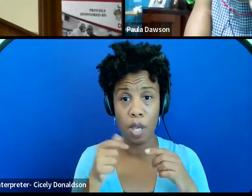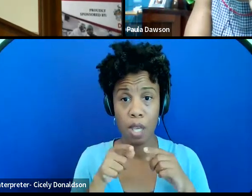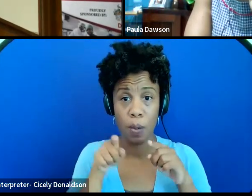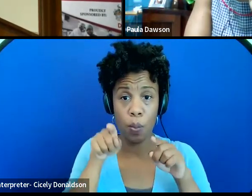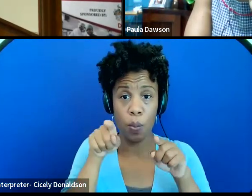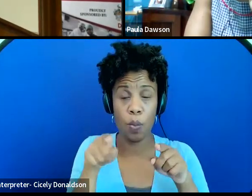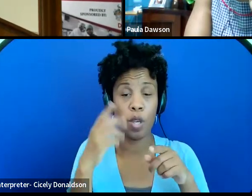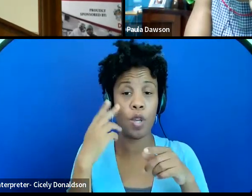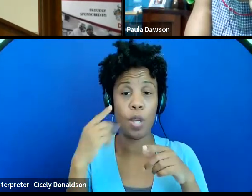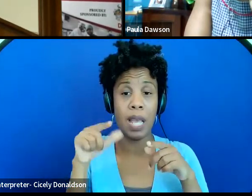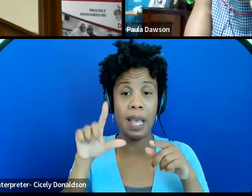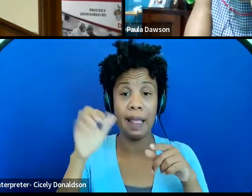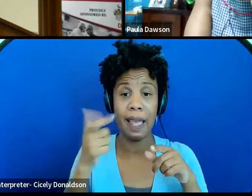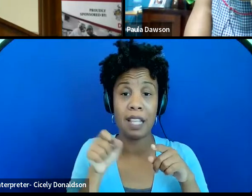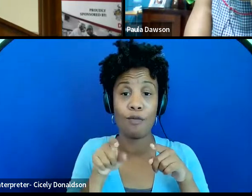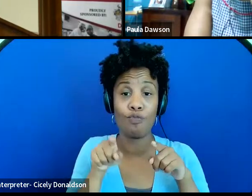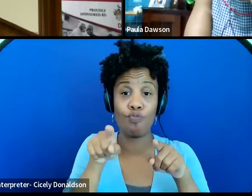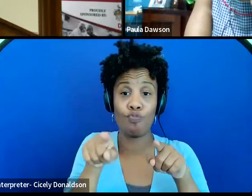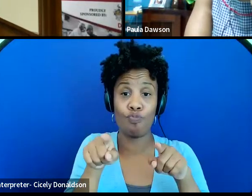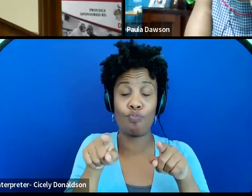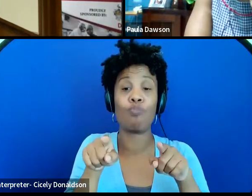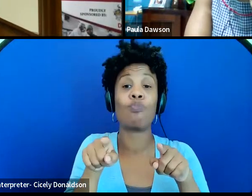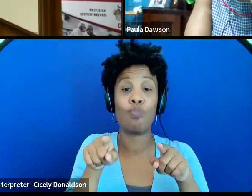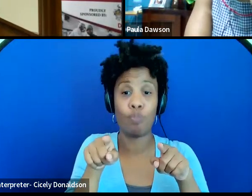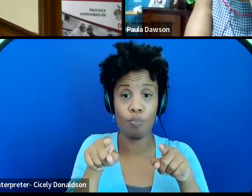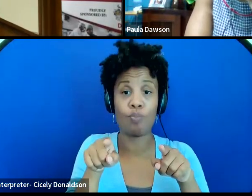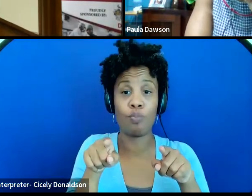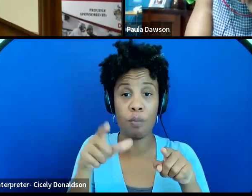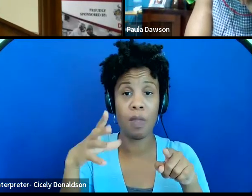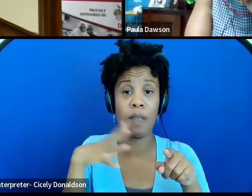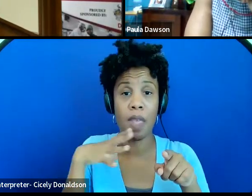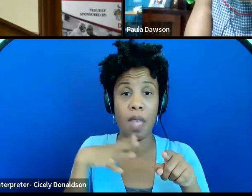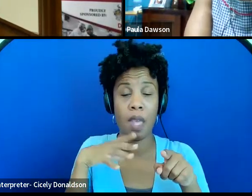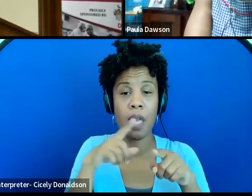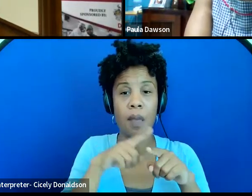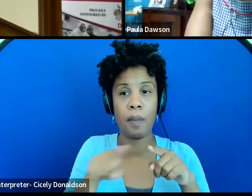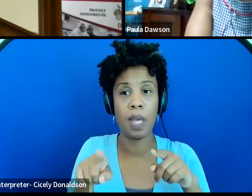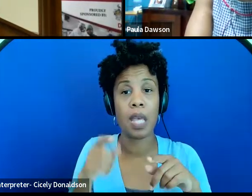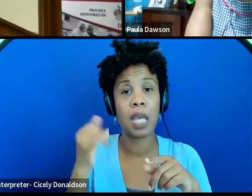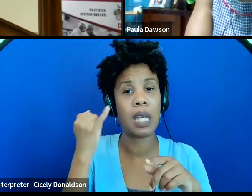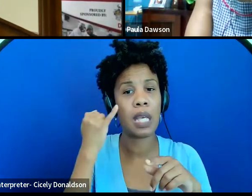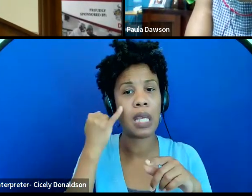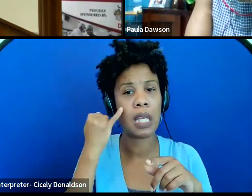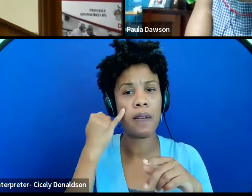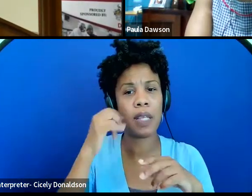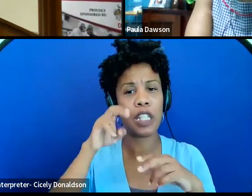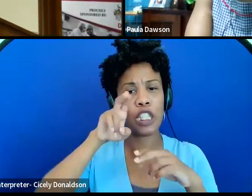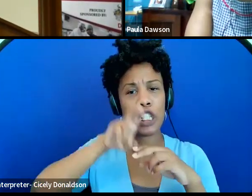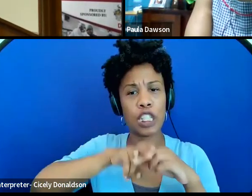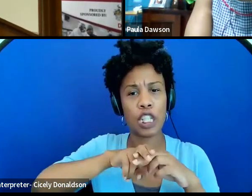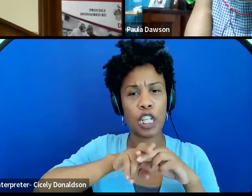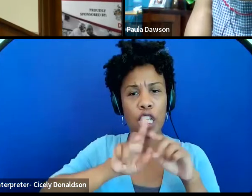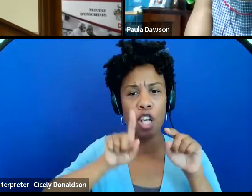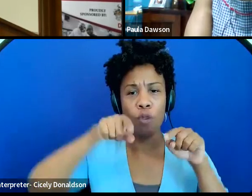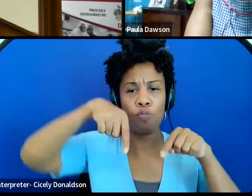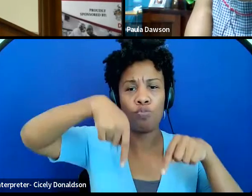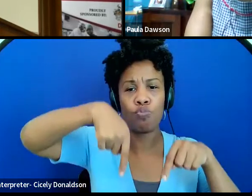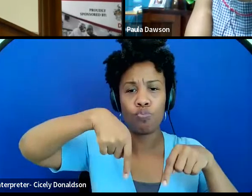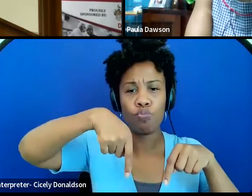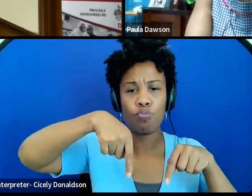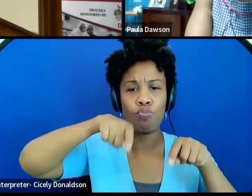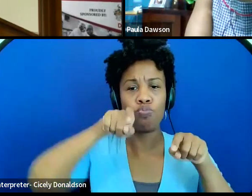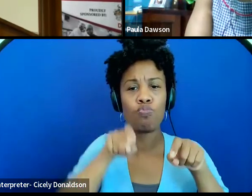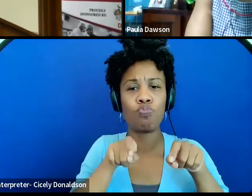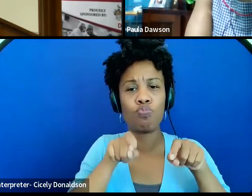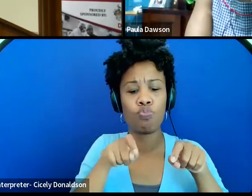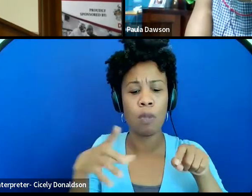we can do it, but yet she can, as I say, she sits in a chair, she can hang over her legs and they look pretty okay, but